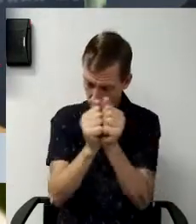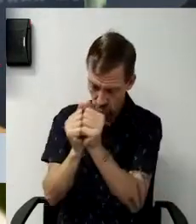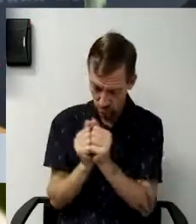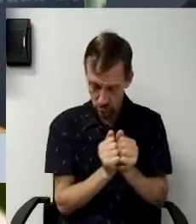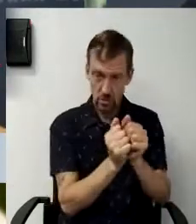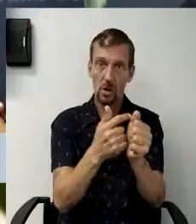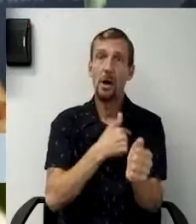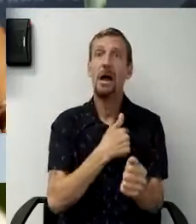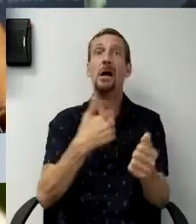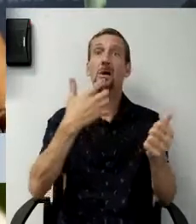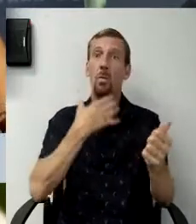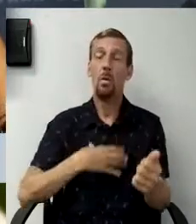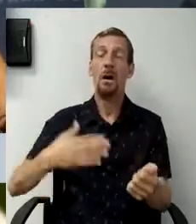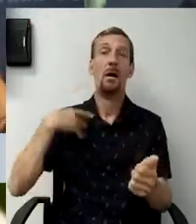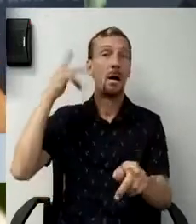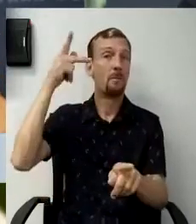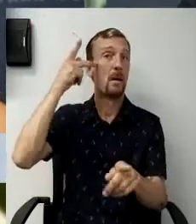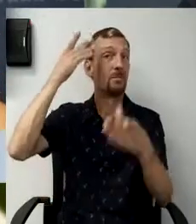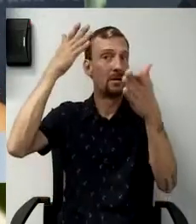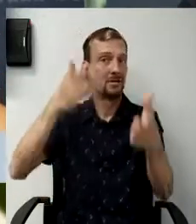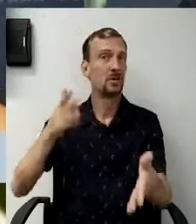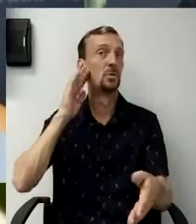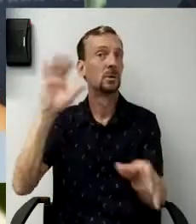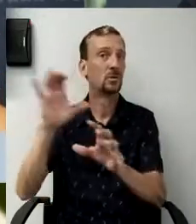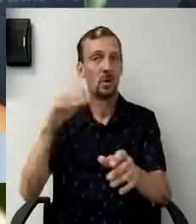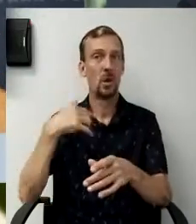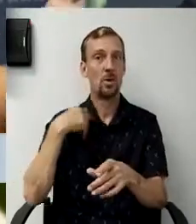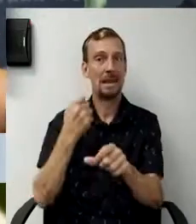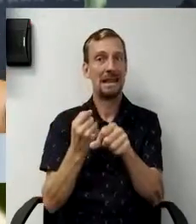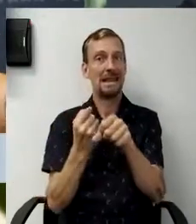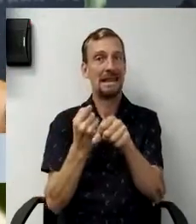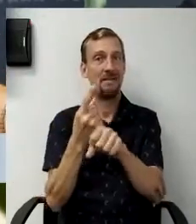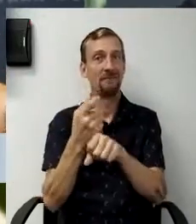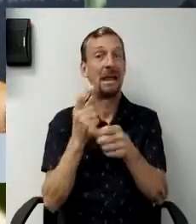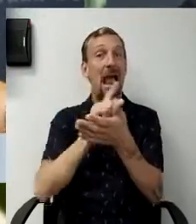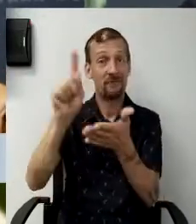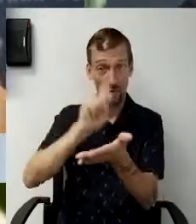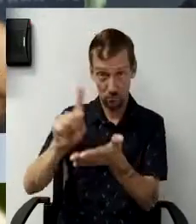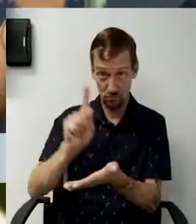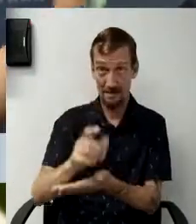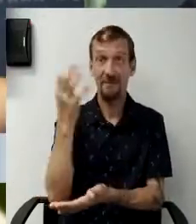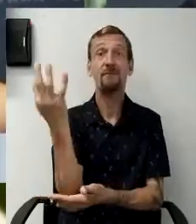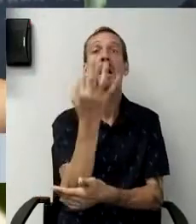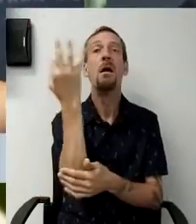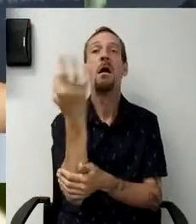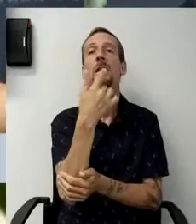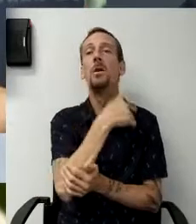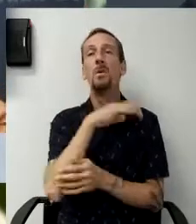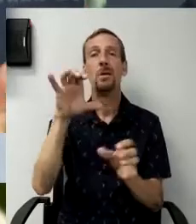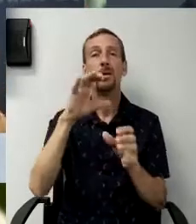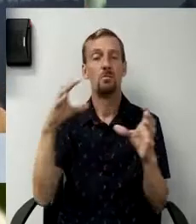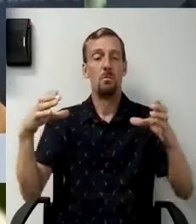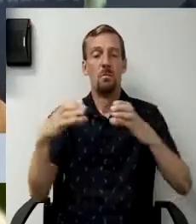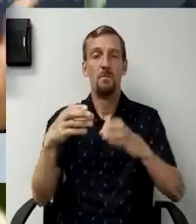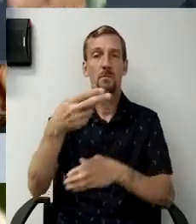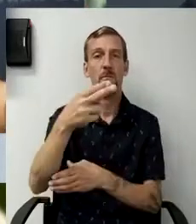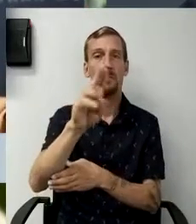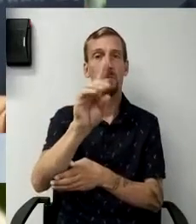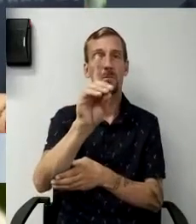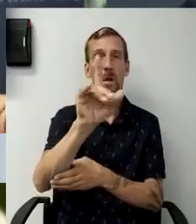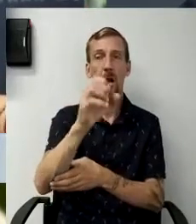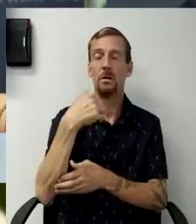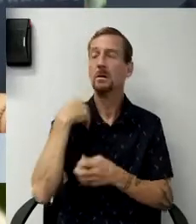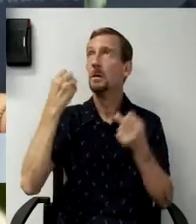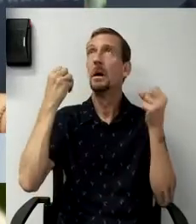our politicians Right. would as well. And, you know, we do an employee huddle every Friday, something similar to this, but it's for our employees. And we have hundreds